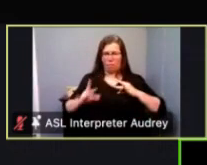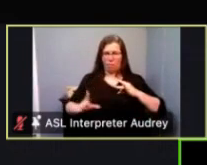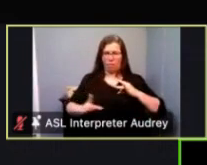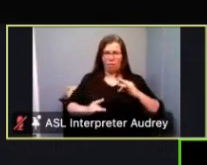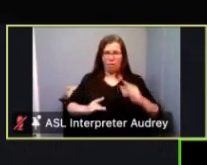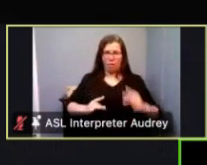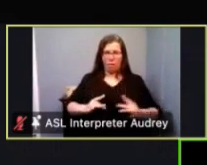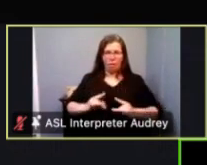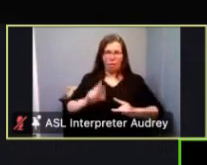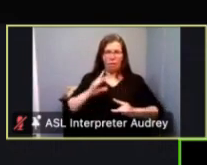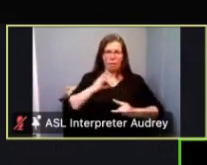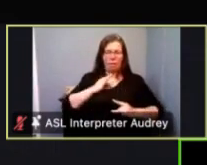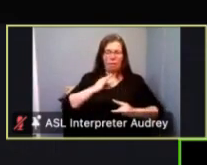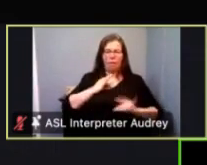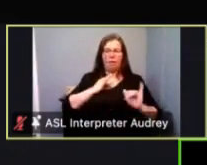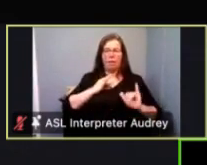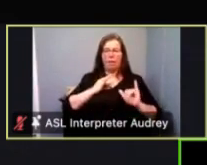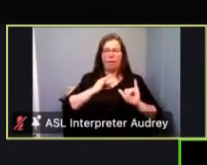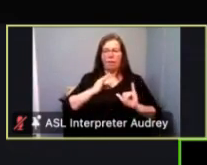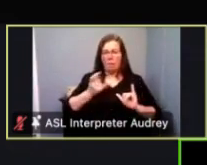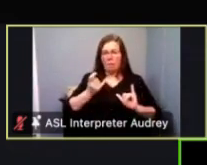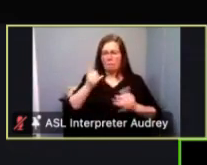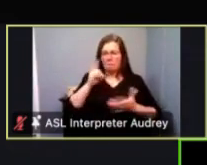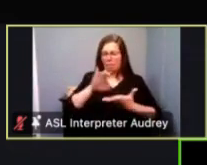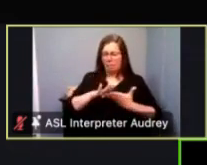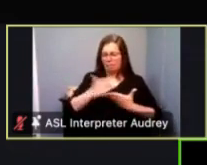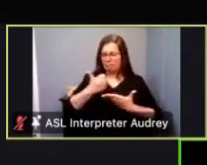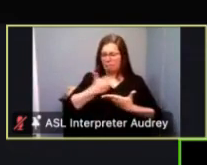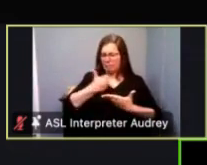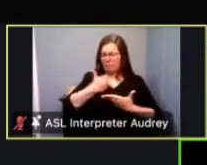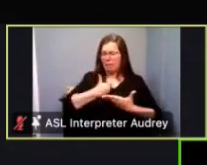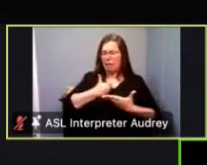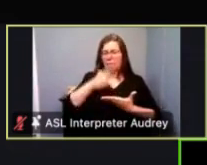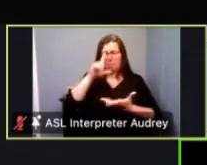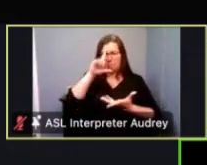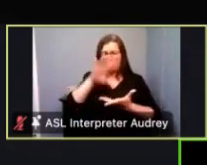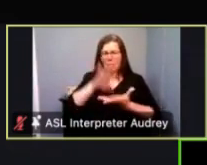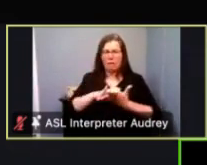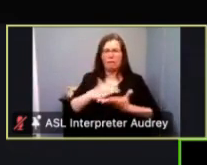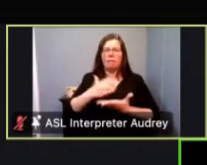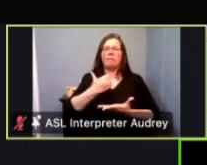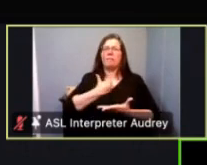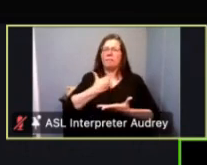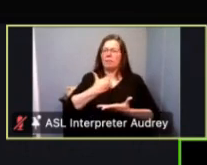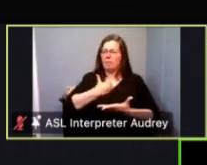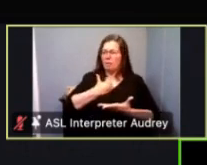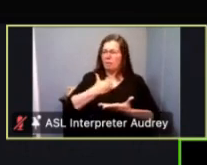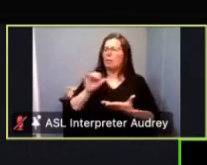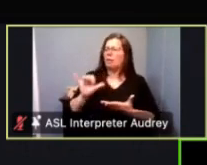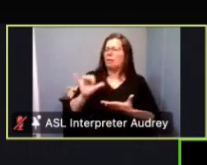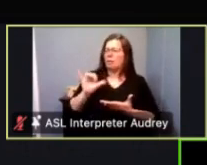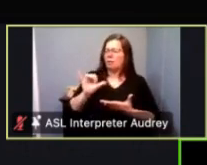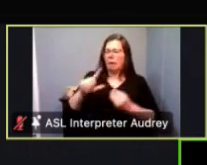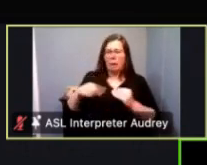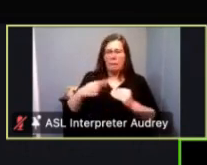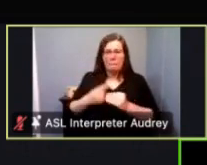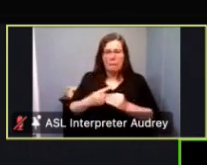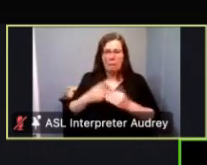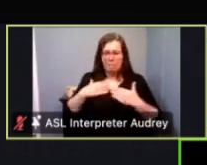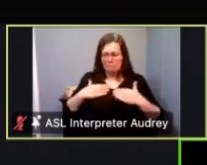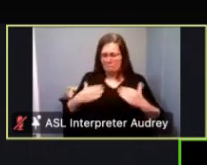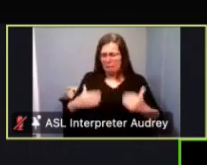in. So we start to believe the ableist messages that surround us about disabled